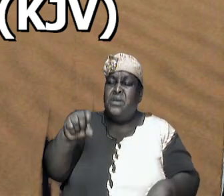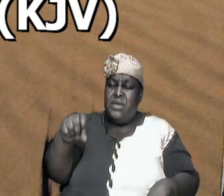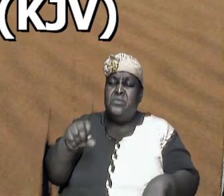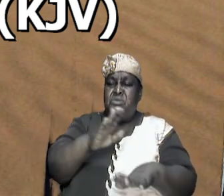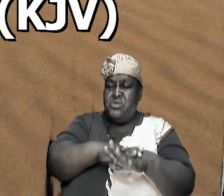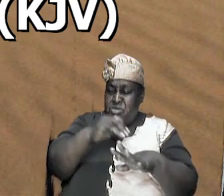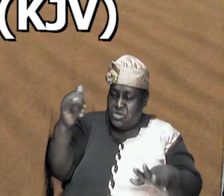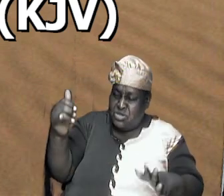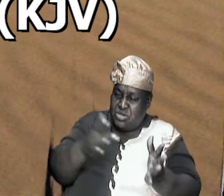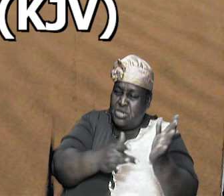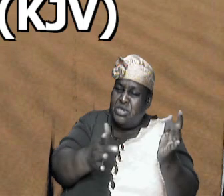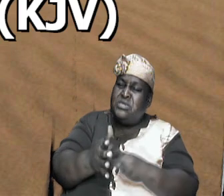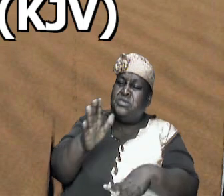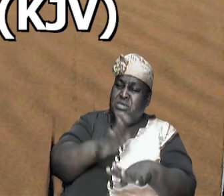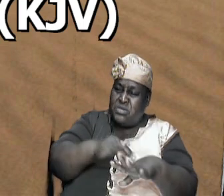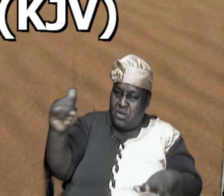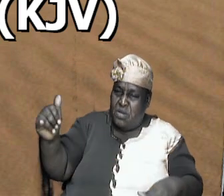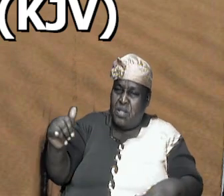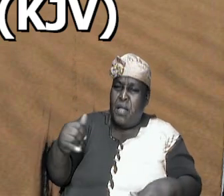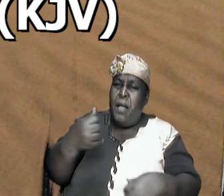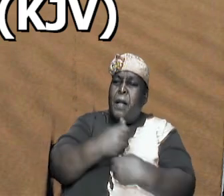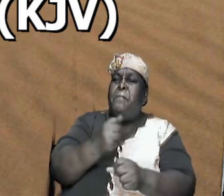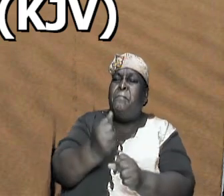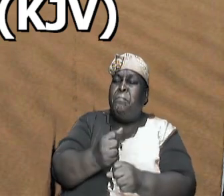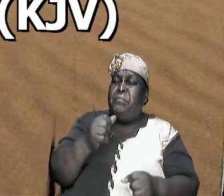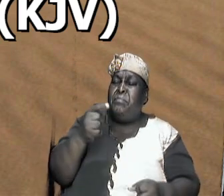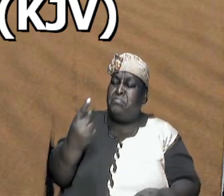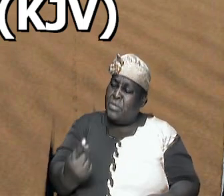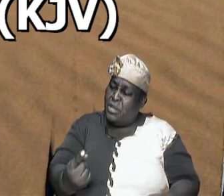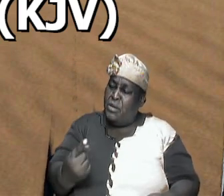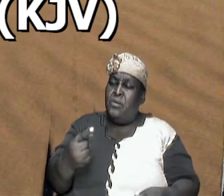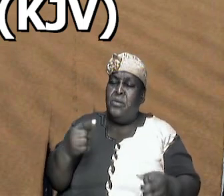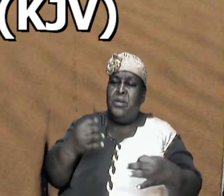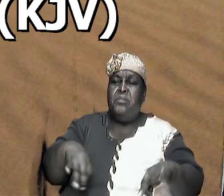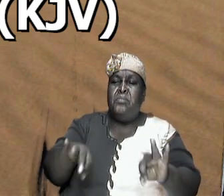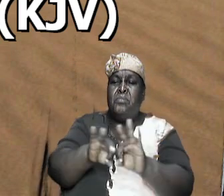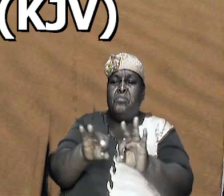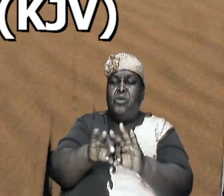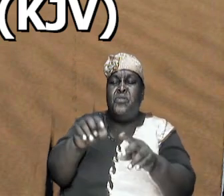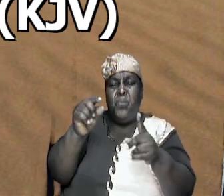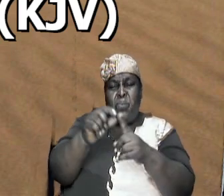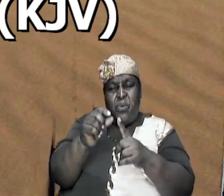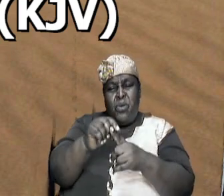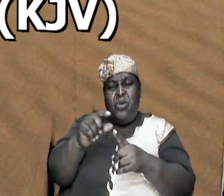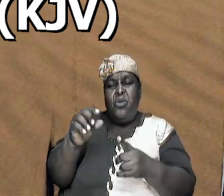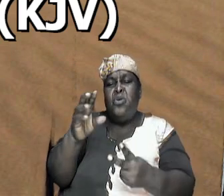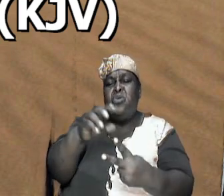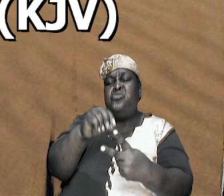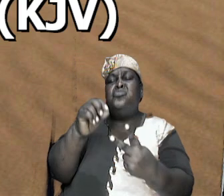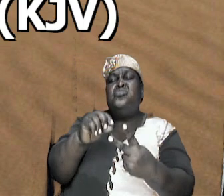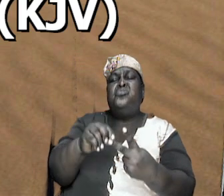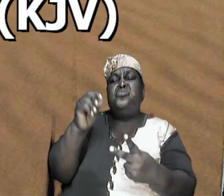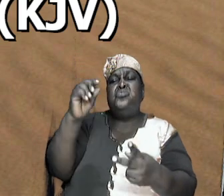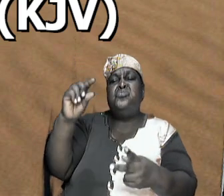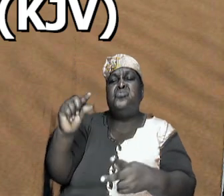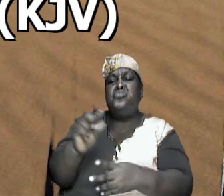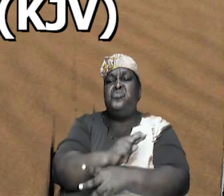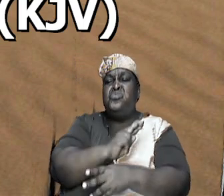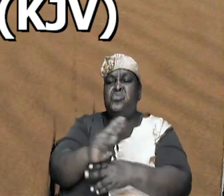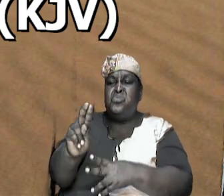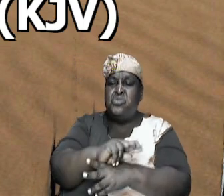was calling them. That alone would make it important. But the words that he chose to use, I believe,